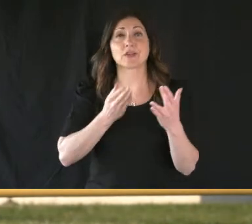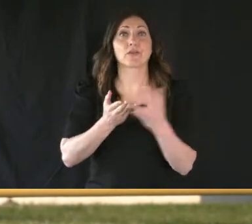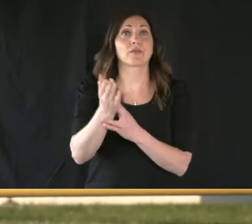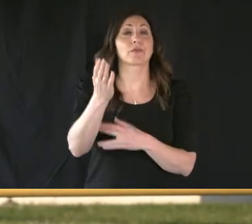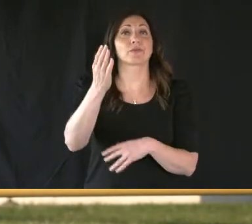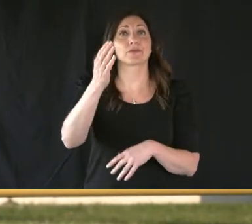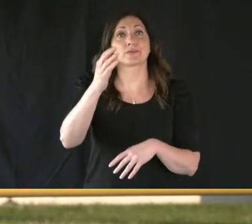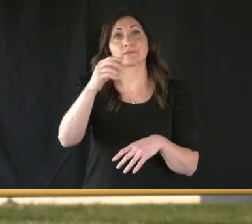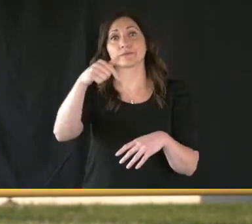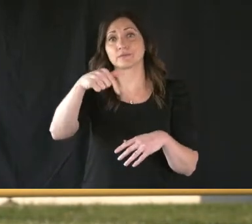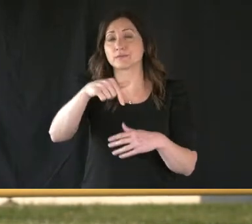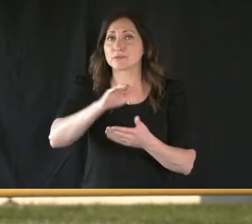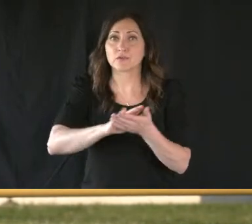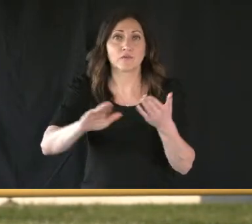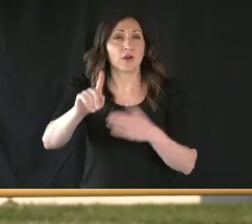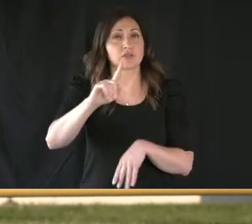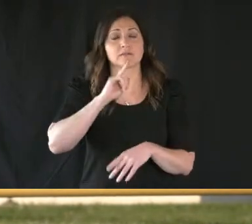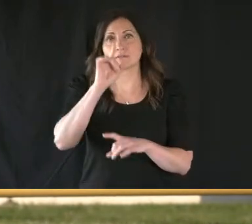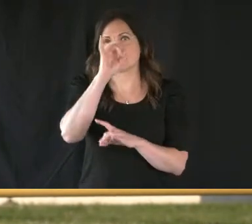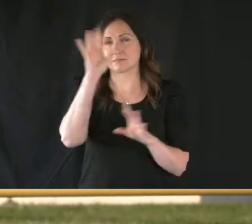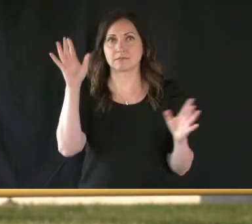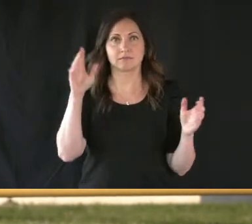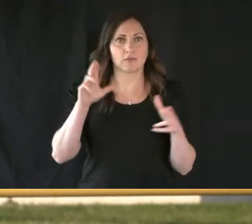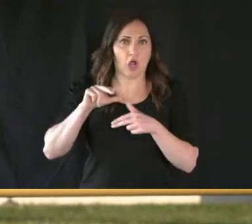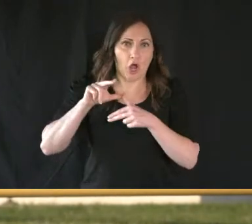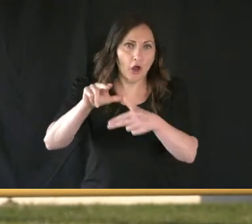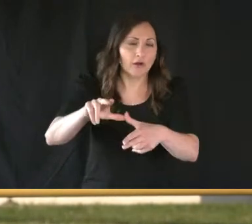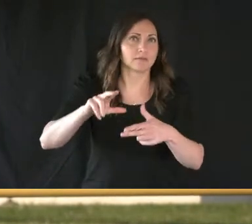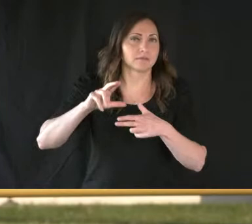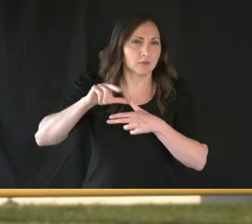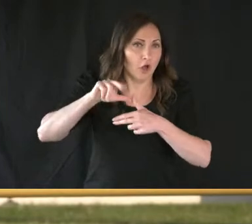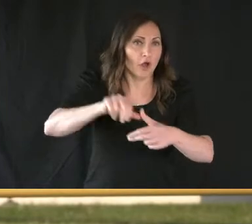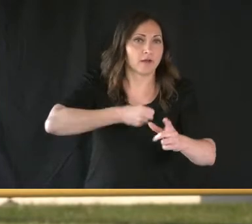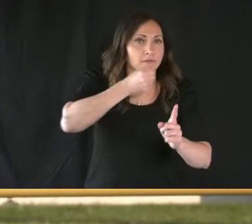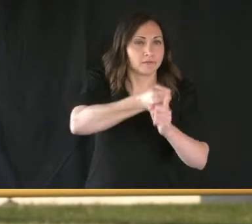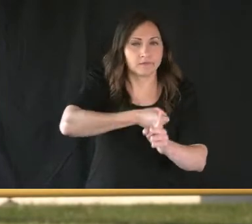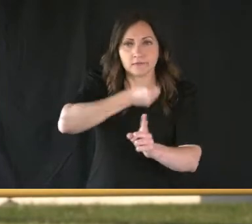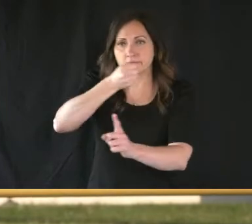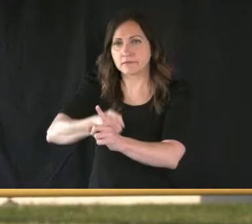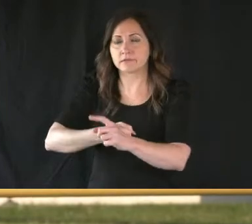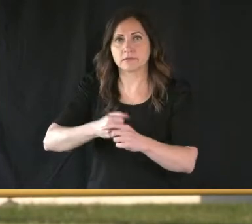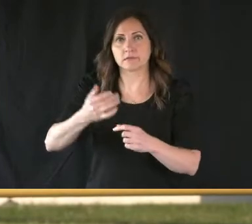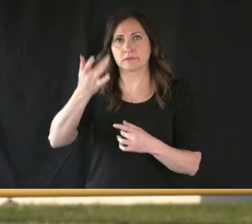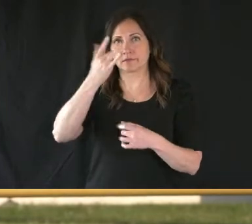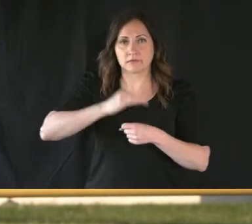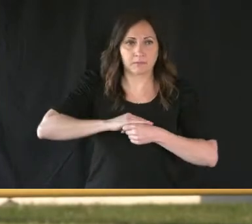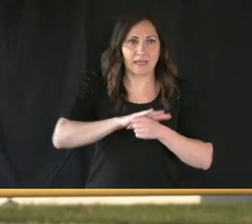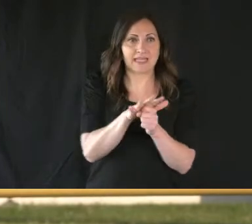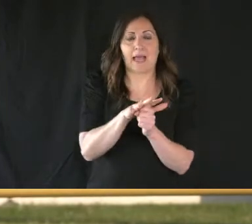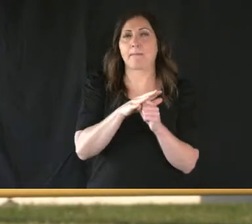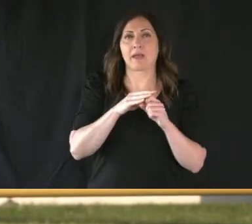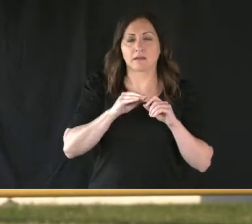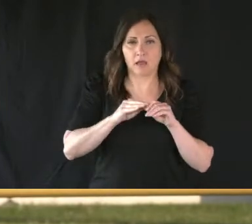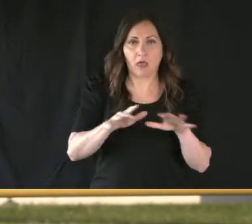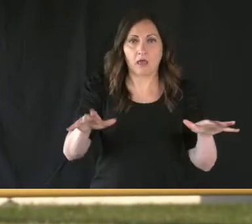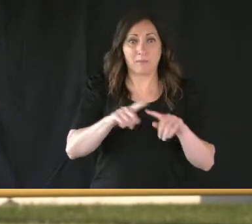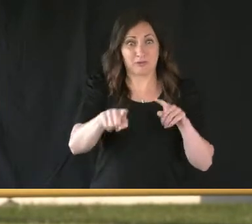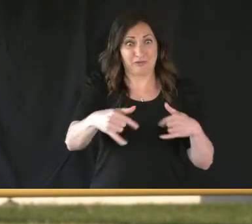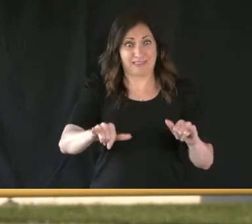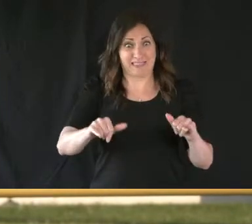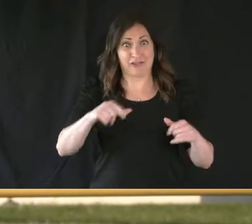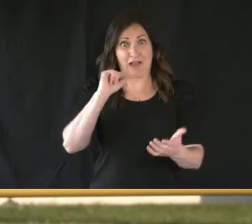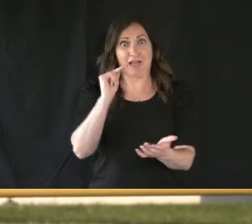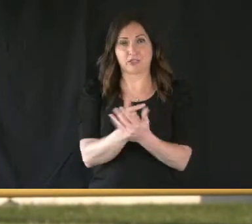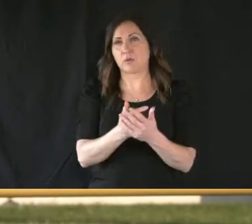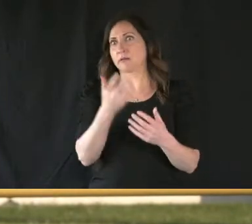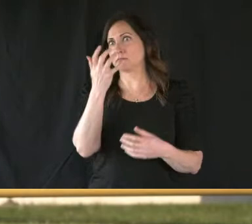Hurricanes, pandemic, my goodness, you've managed to make it through all of it. Well done. Of course, the other part is